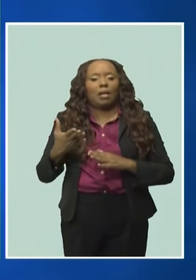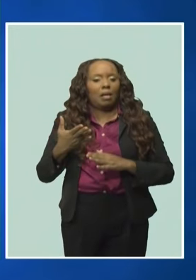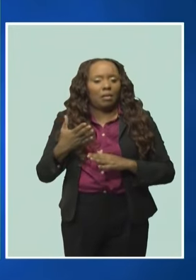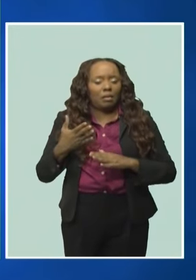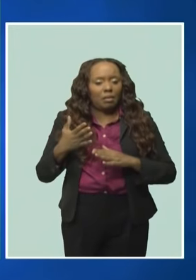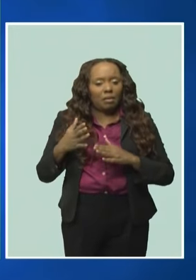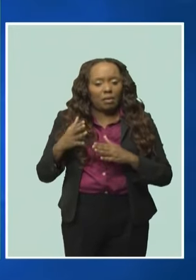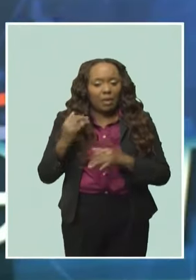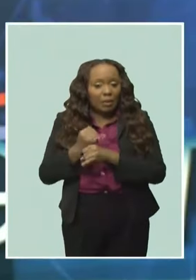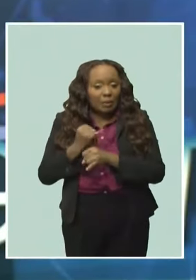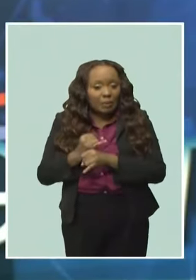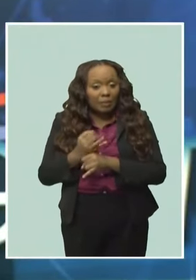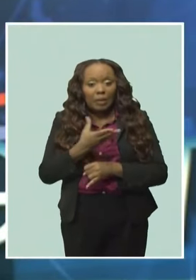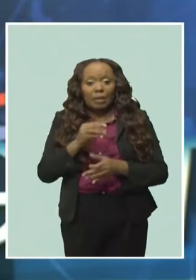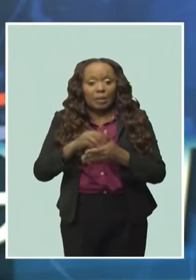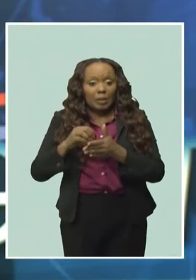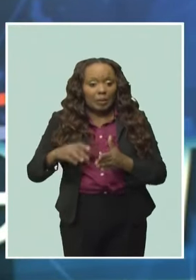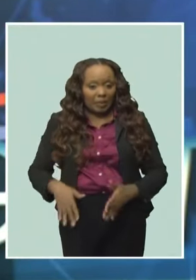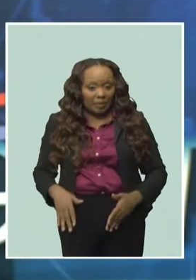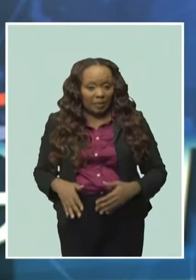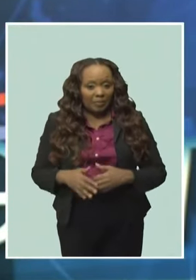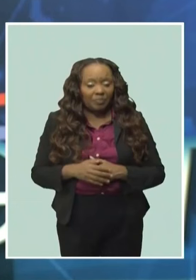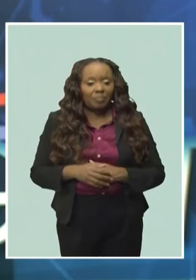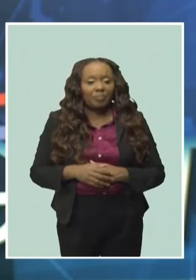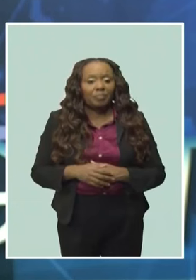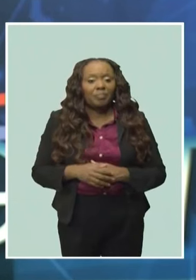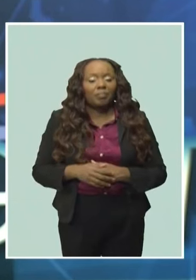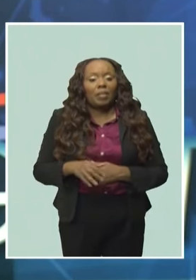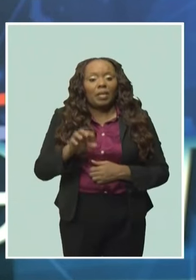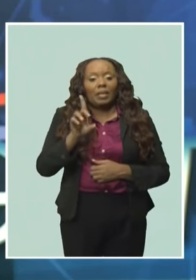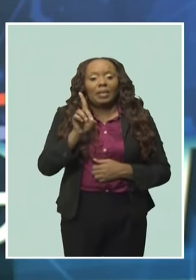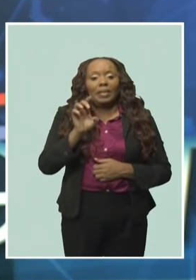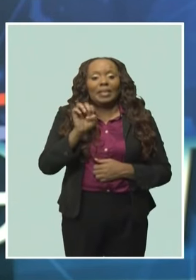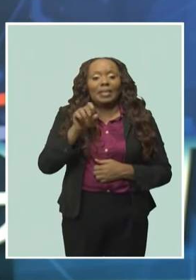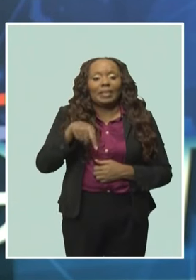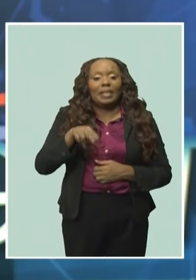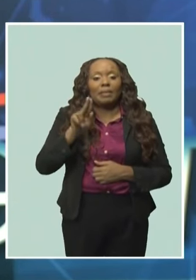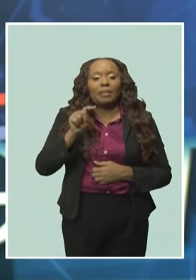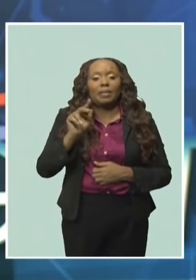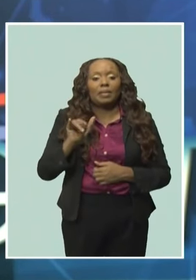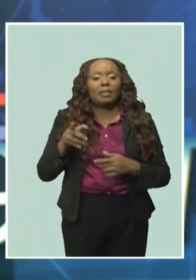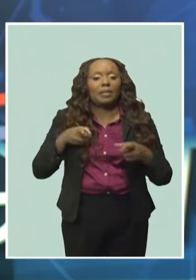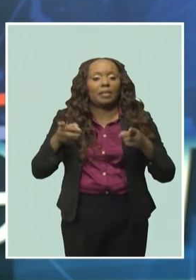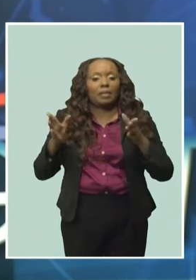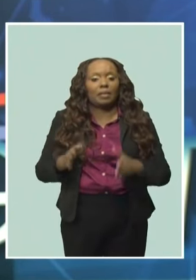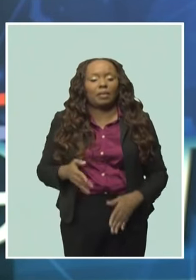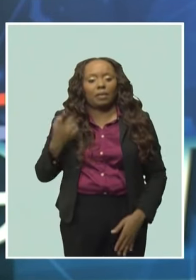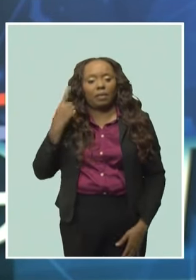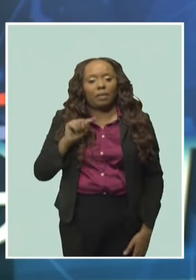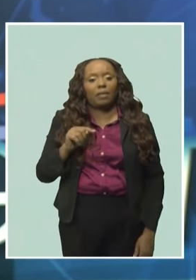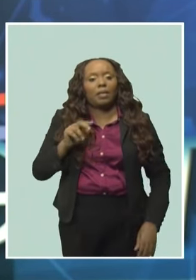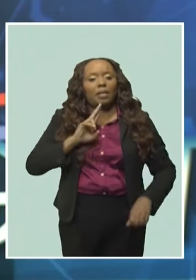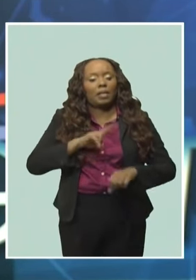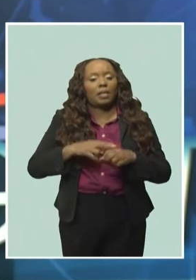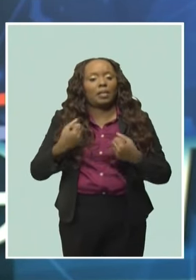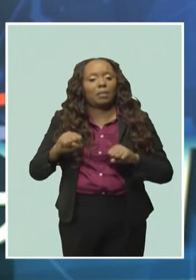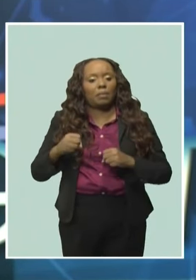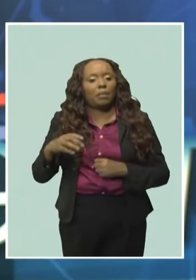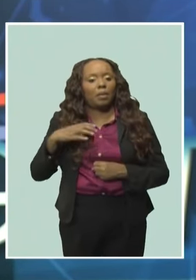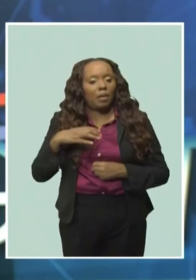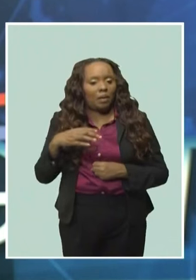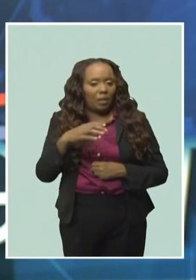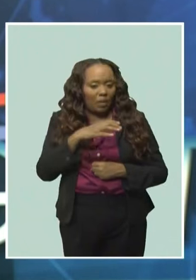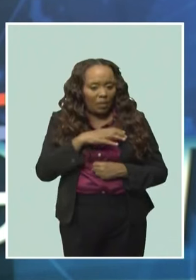students. Deputy Director of the National Sports Council, Emerson Bascom, who spoke on behalf of the Minister of Sports, Youth and